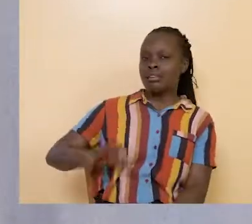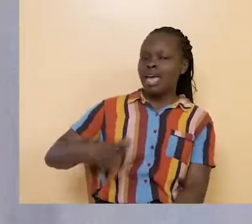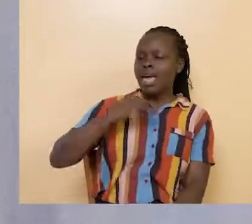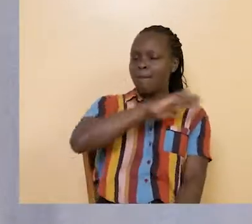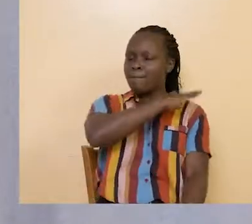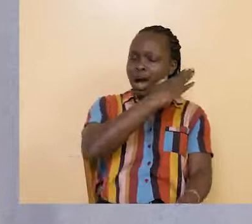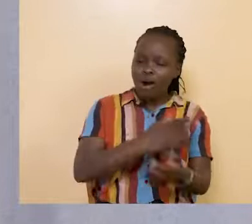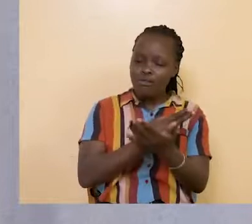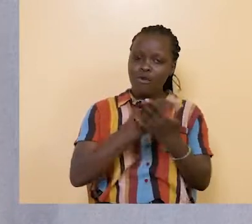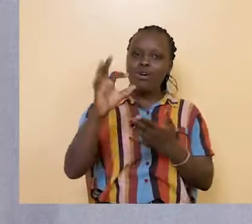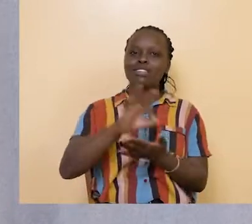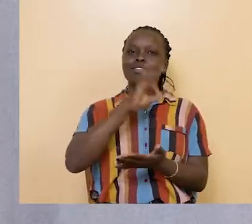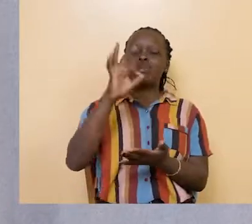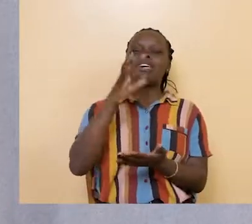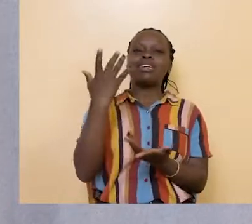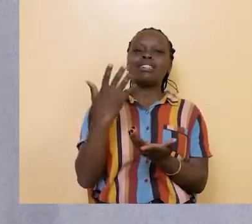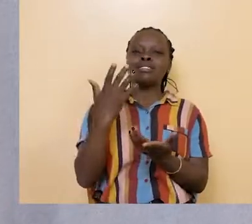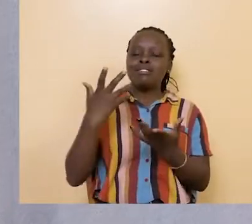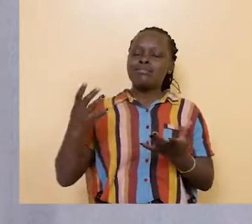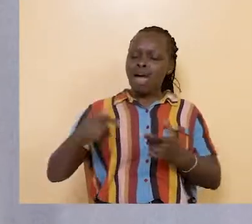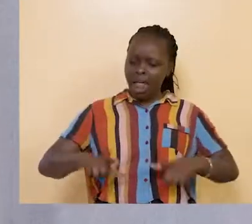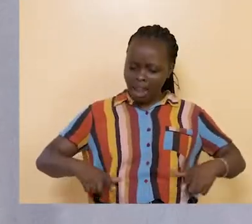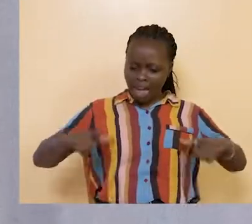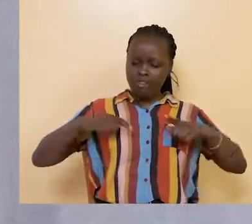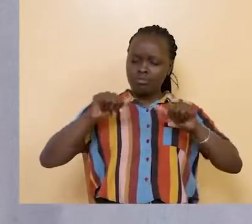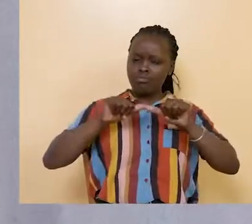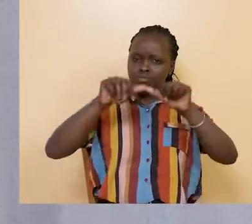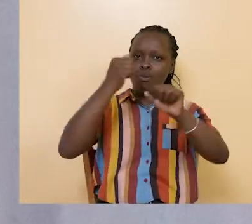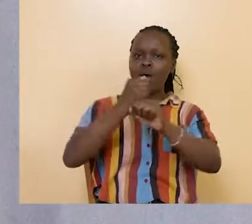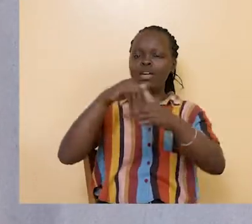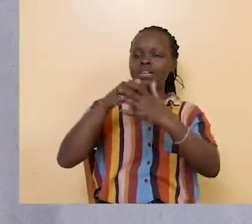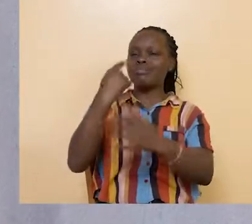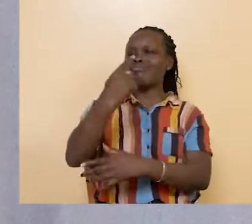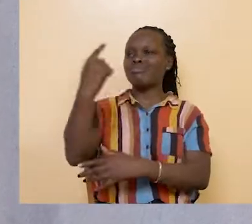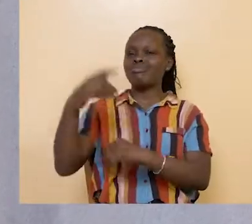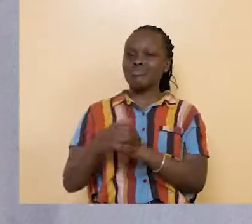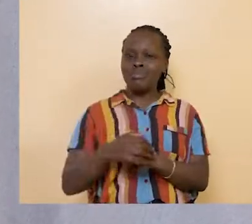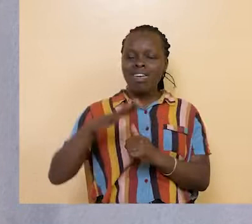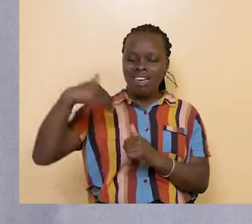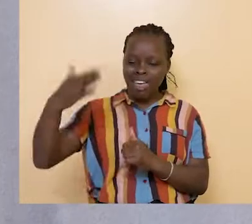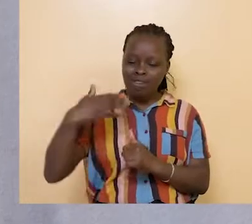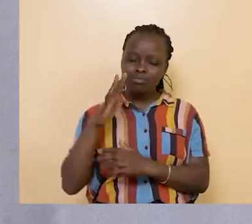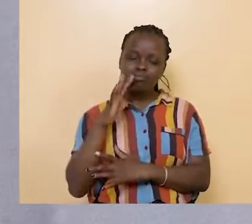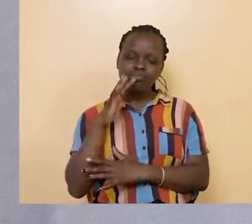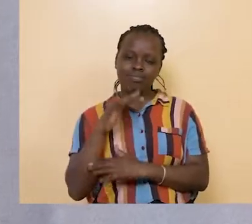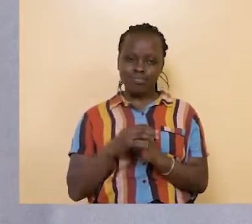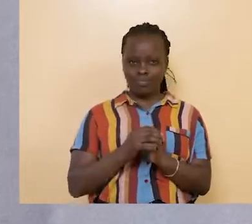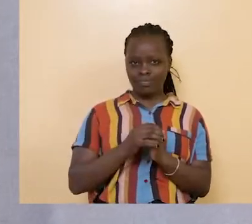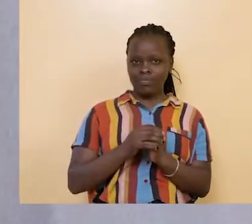and the power of the Holy Spirit alive and at work in us in every waking moment of our